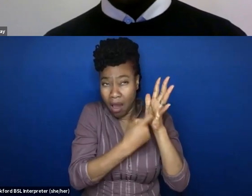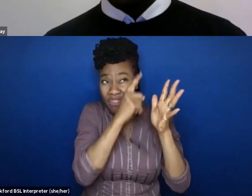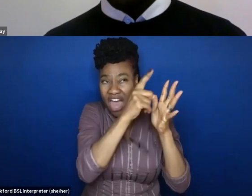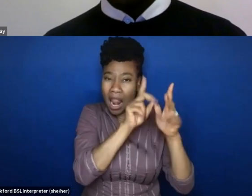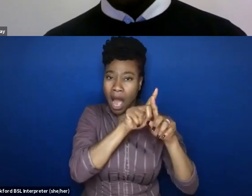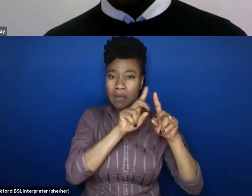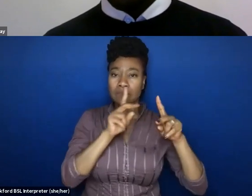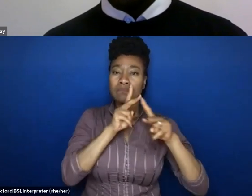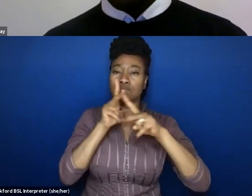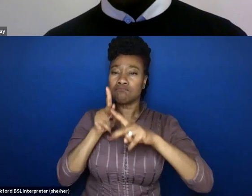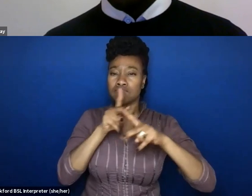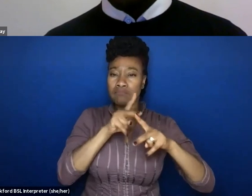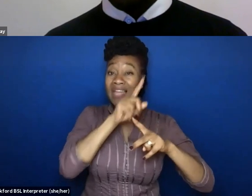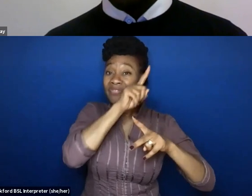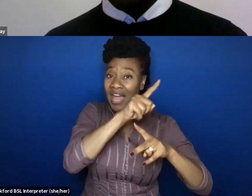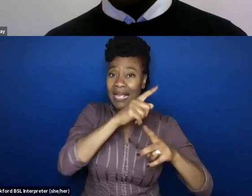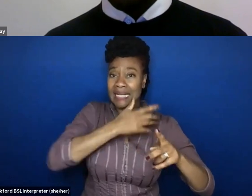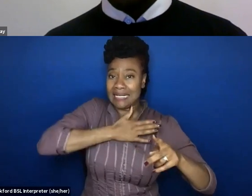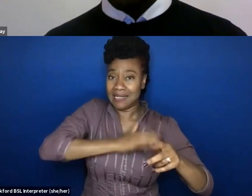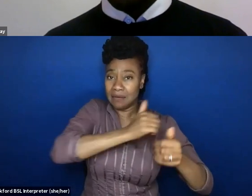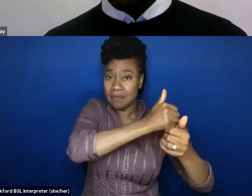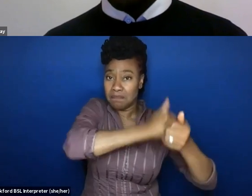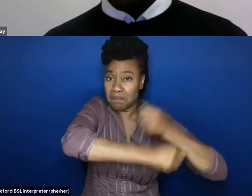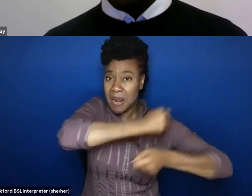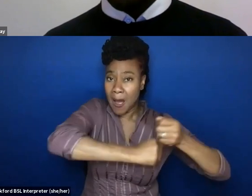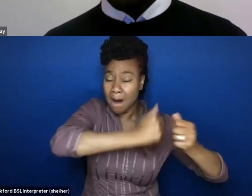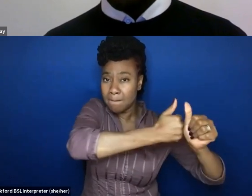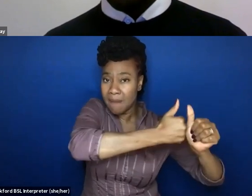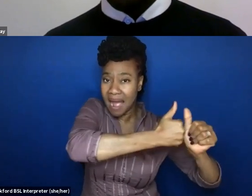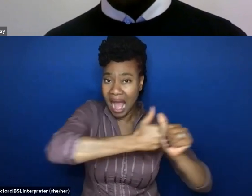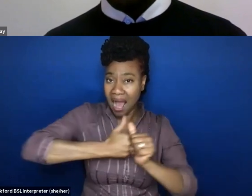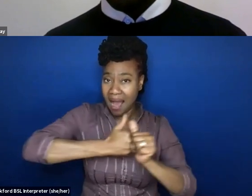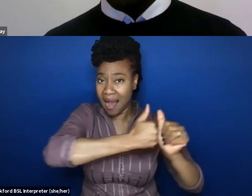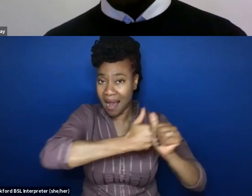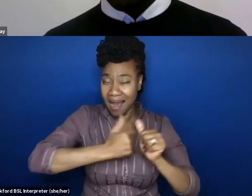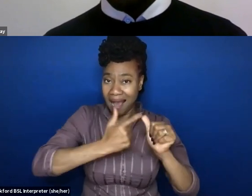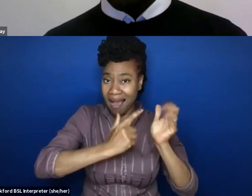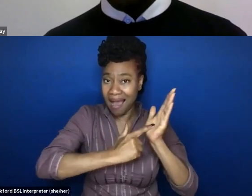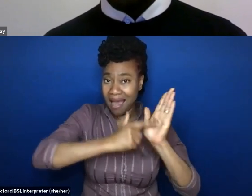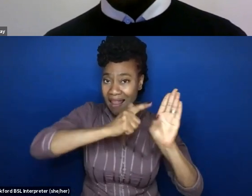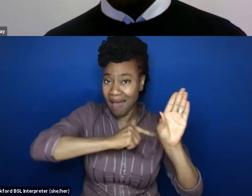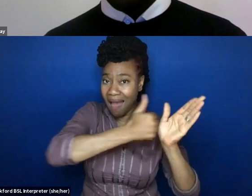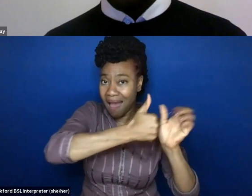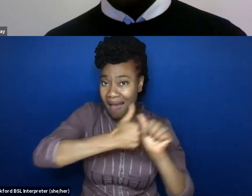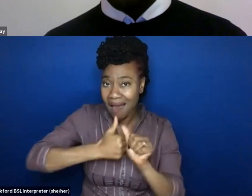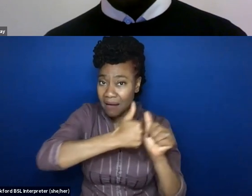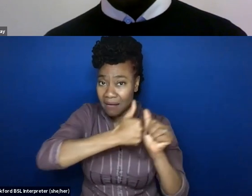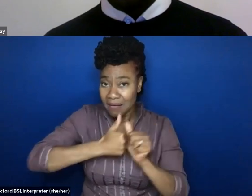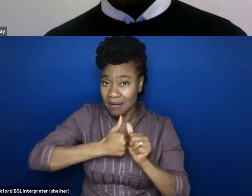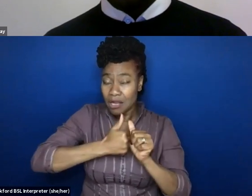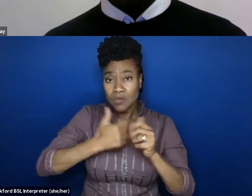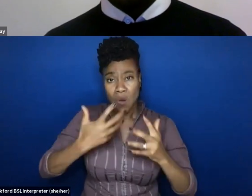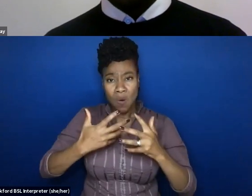hindrances and blockages towards cultural things. So just things like having your own cultural